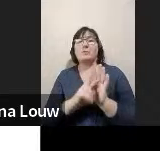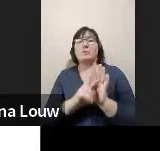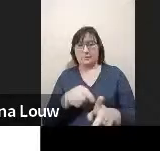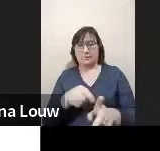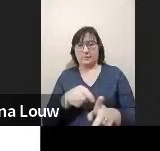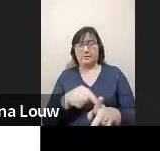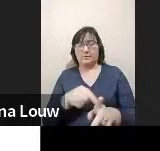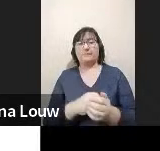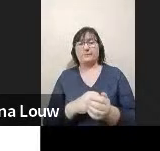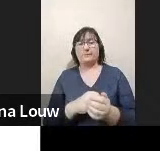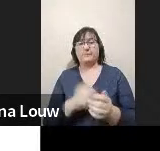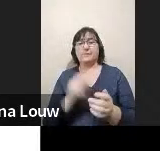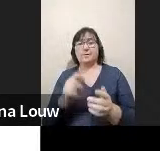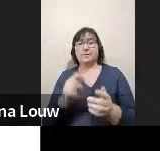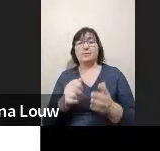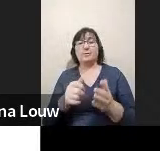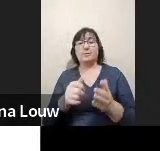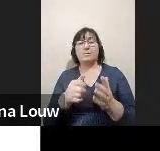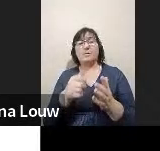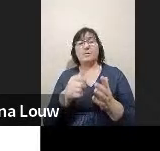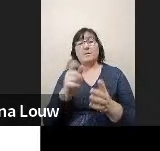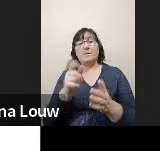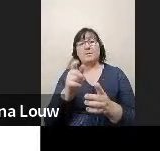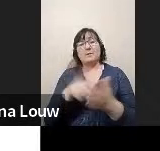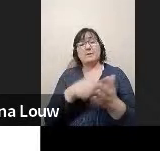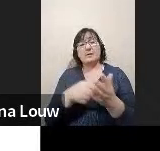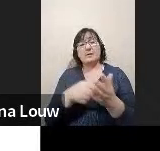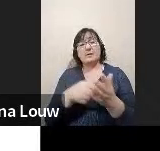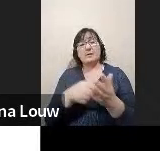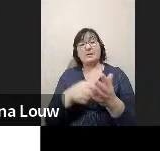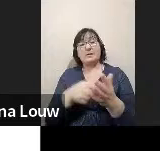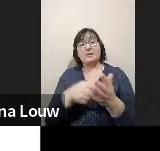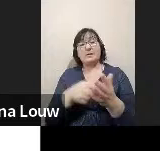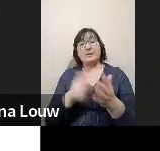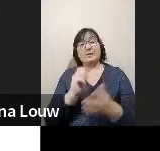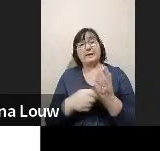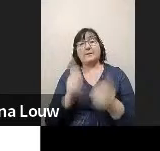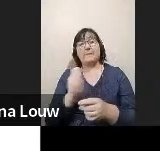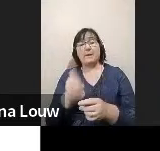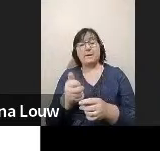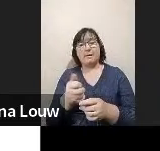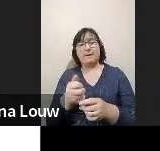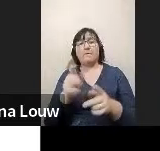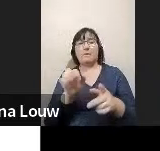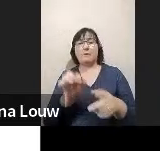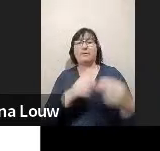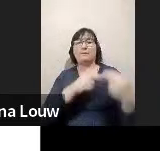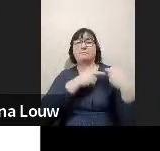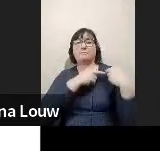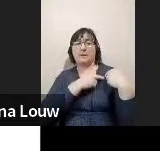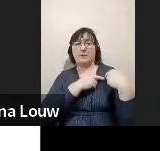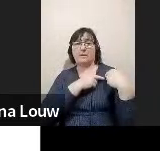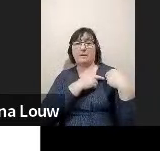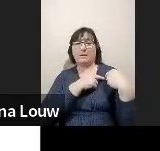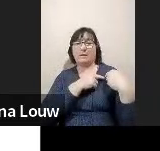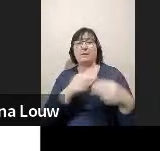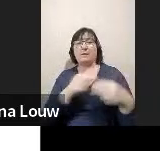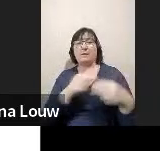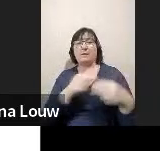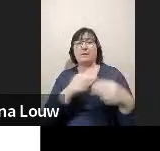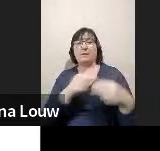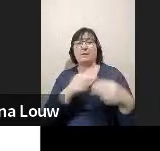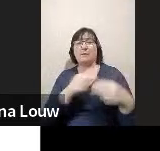he or she will be held liable for any debts owed or any returns outstanding for this.